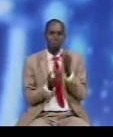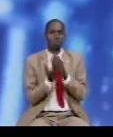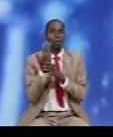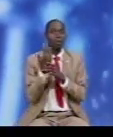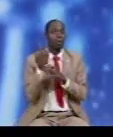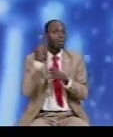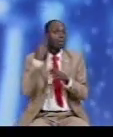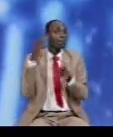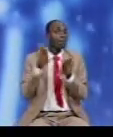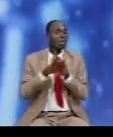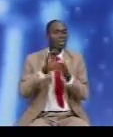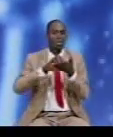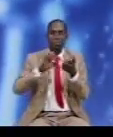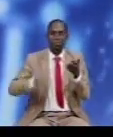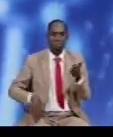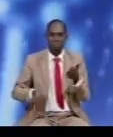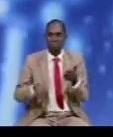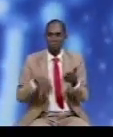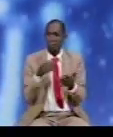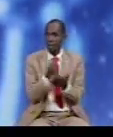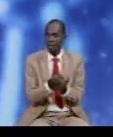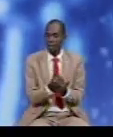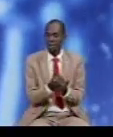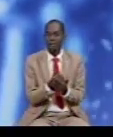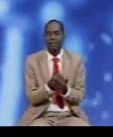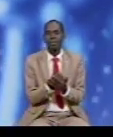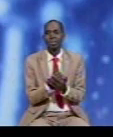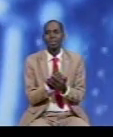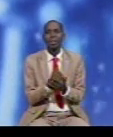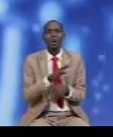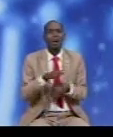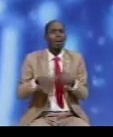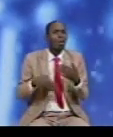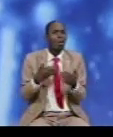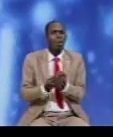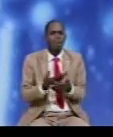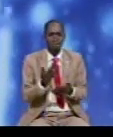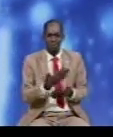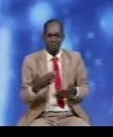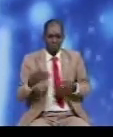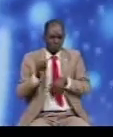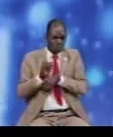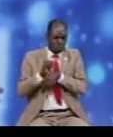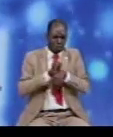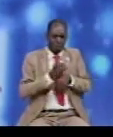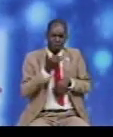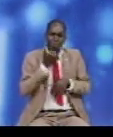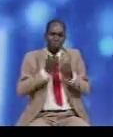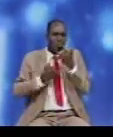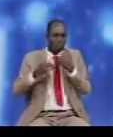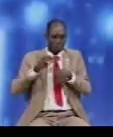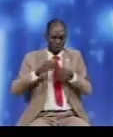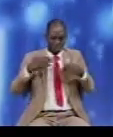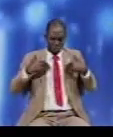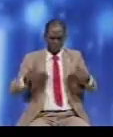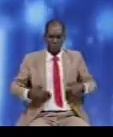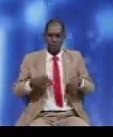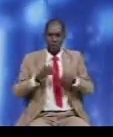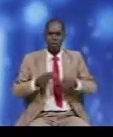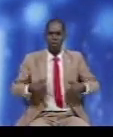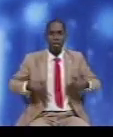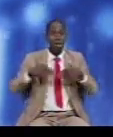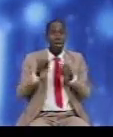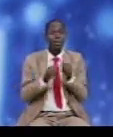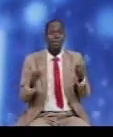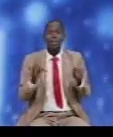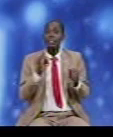Deafness removed. Check up. And all the things moving about, tormenting your life, tormenting your body,